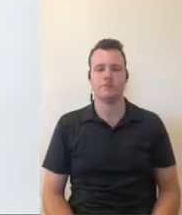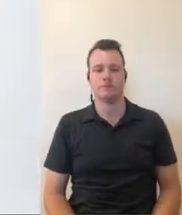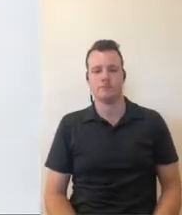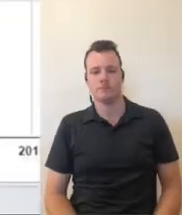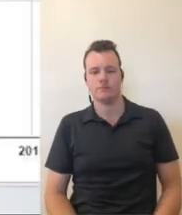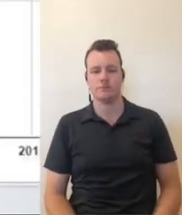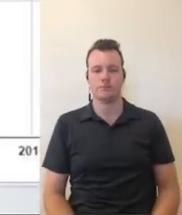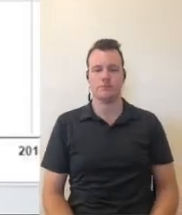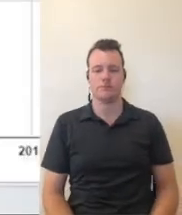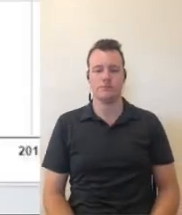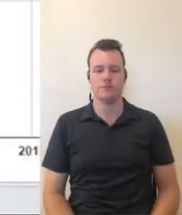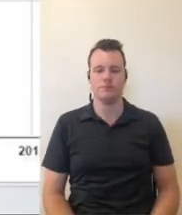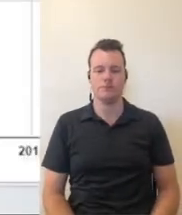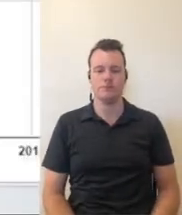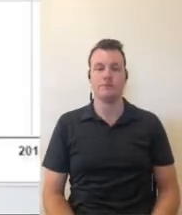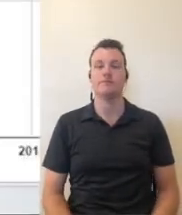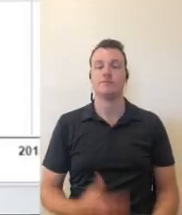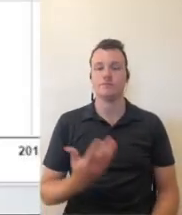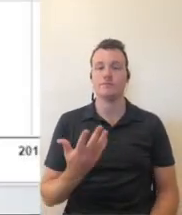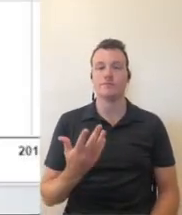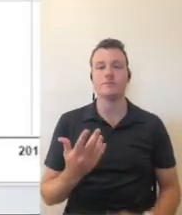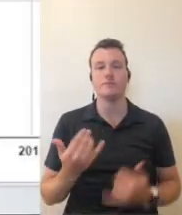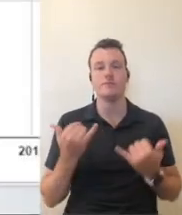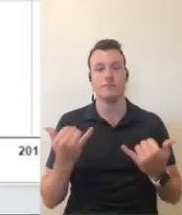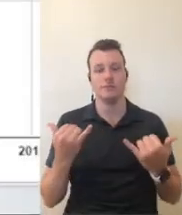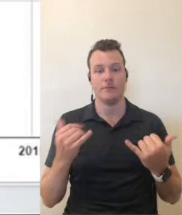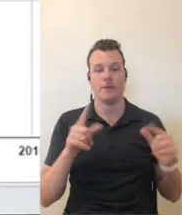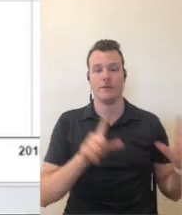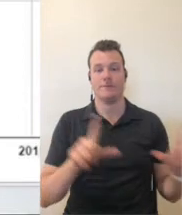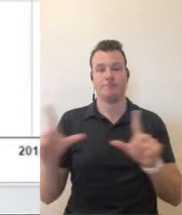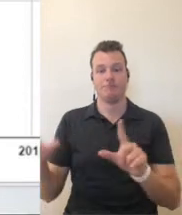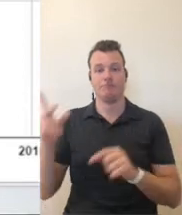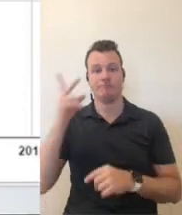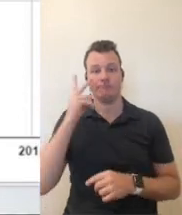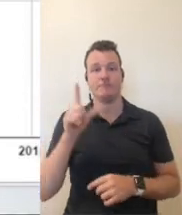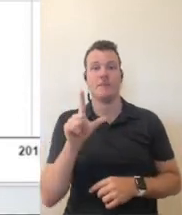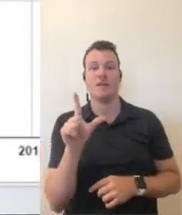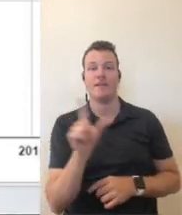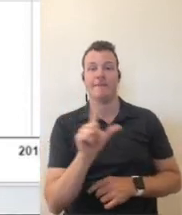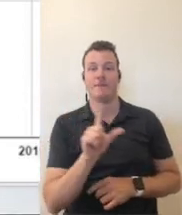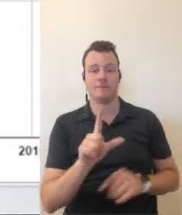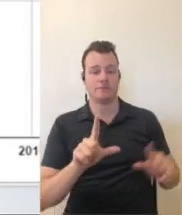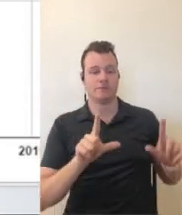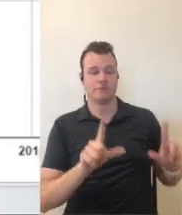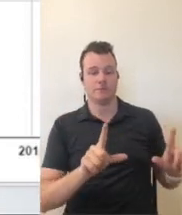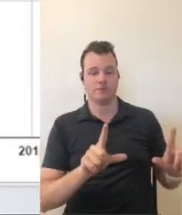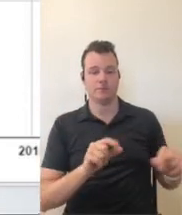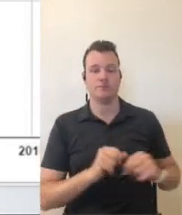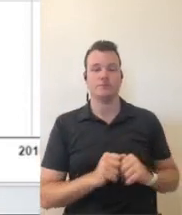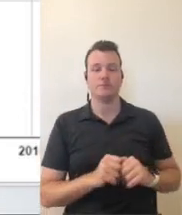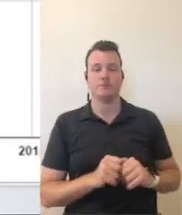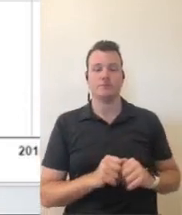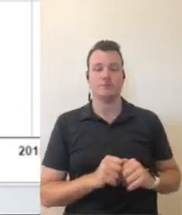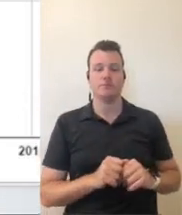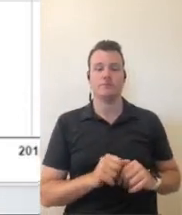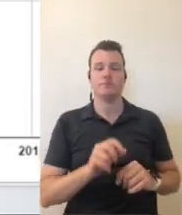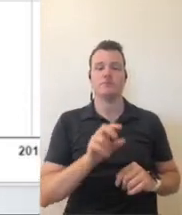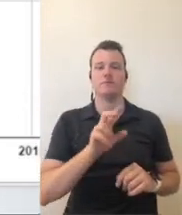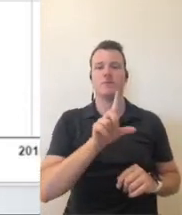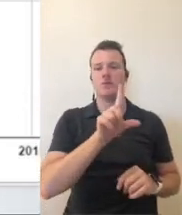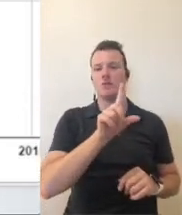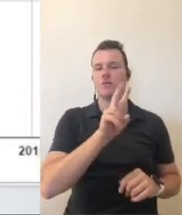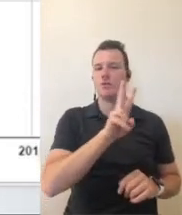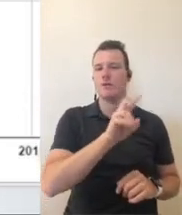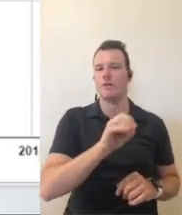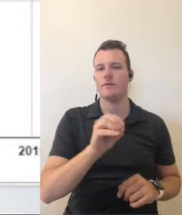Okay. And if you'll click it one more time, please. So what this is showing you on the left-hand side from 2015,